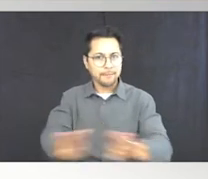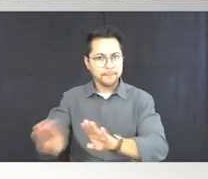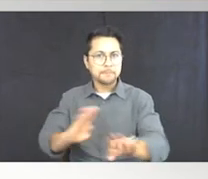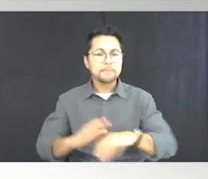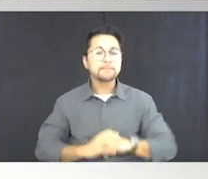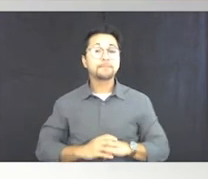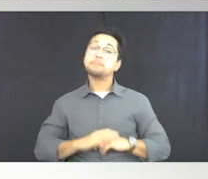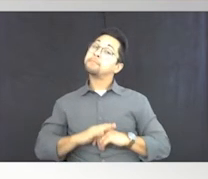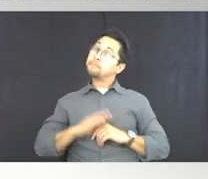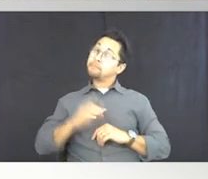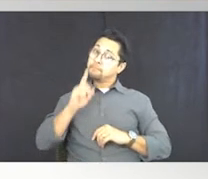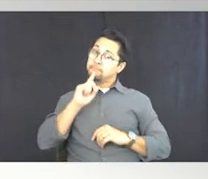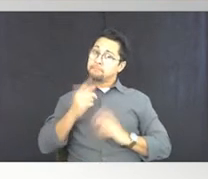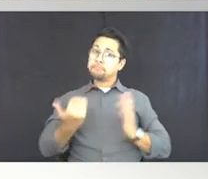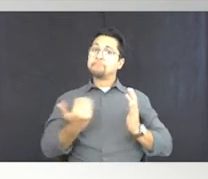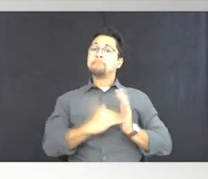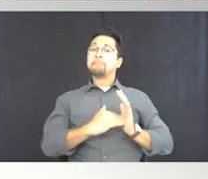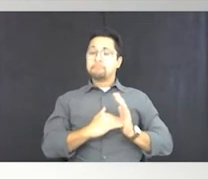So again,